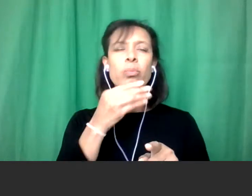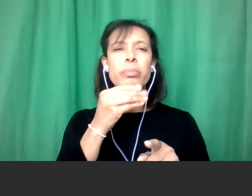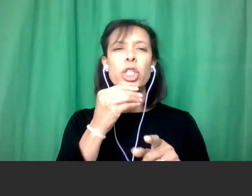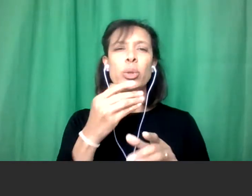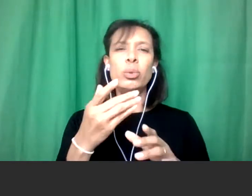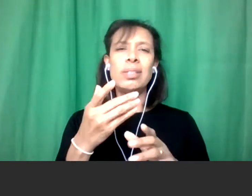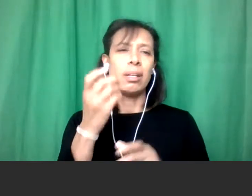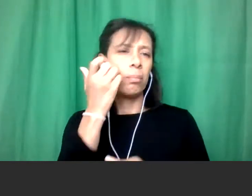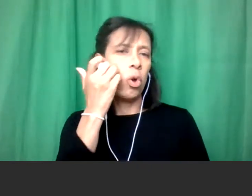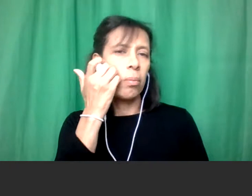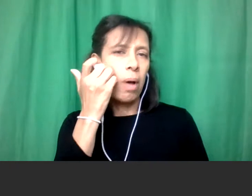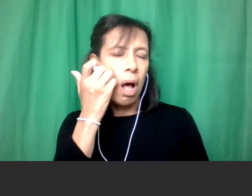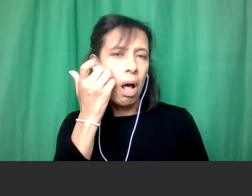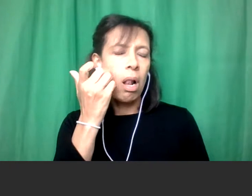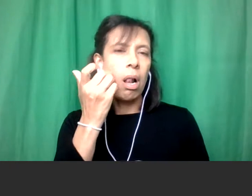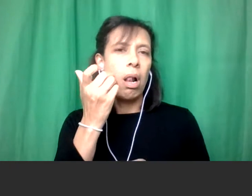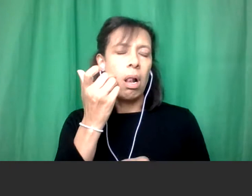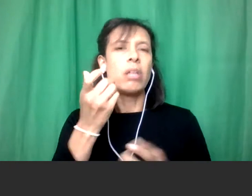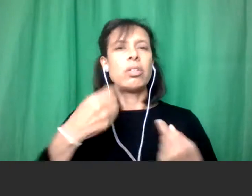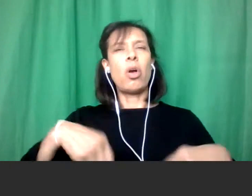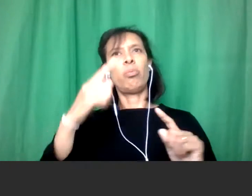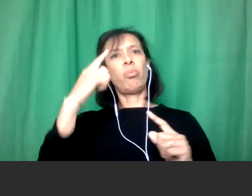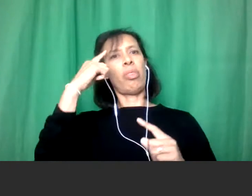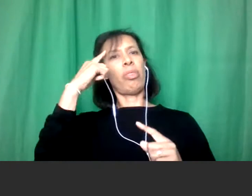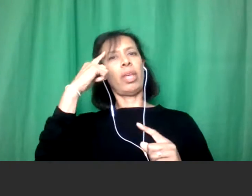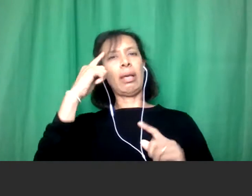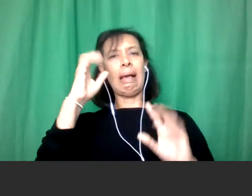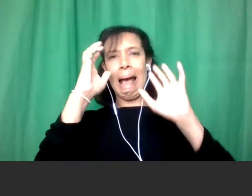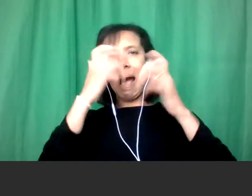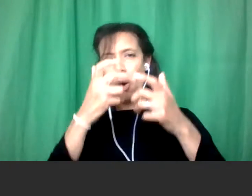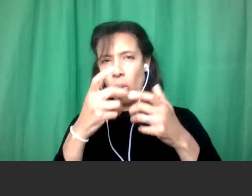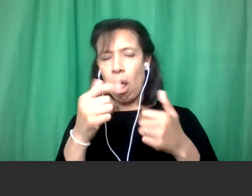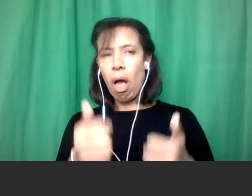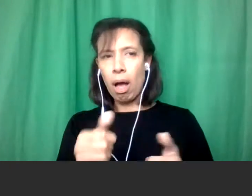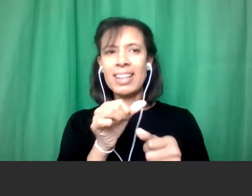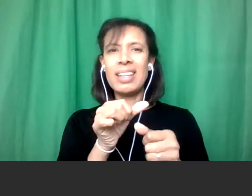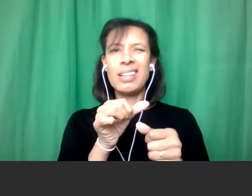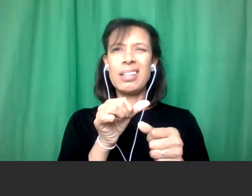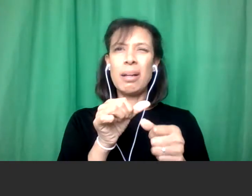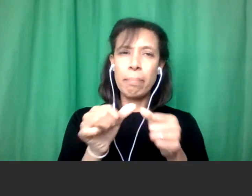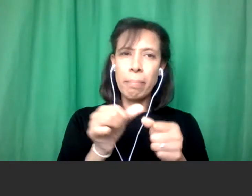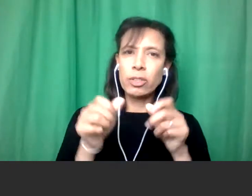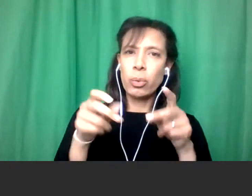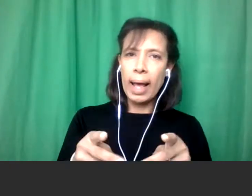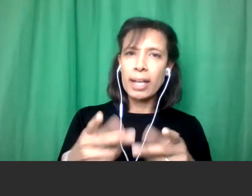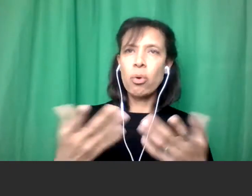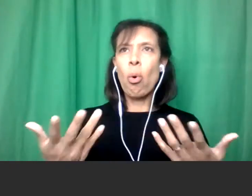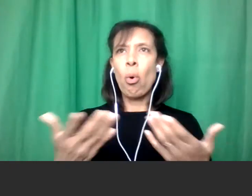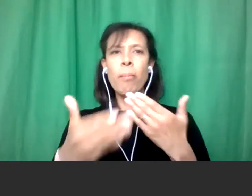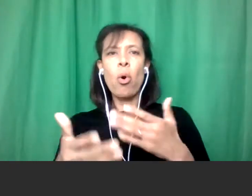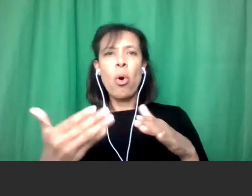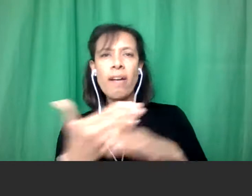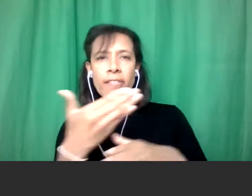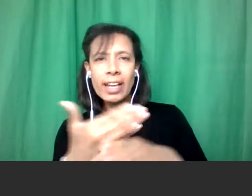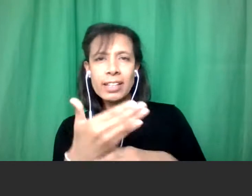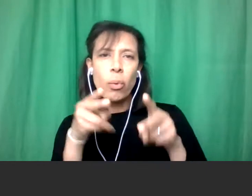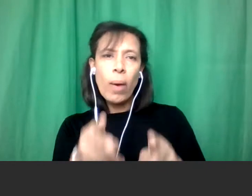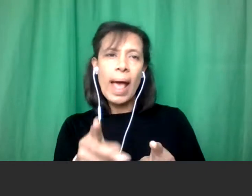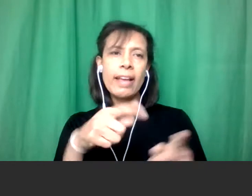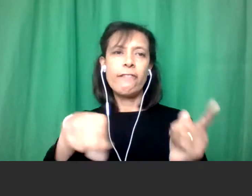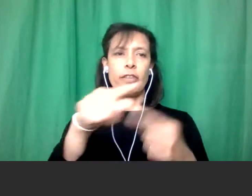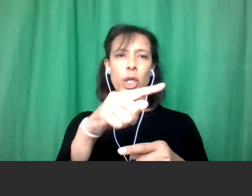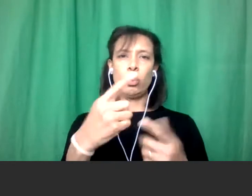think that Aula might be a better way, a more effective way for you to access materials. But I'm going to